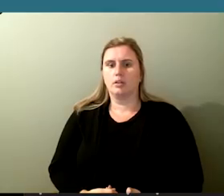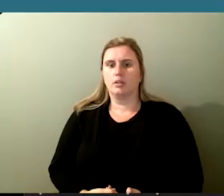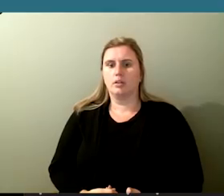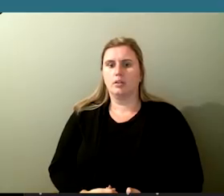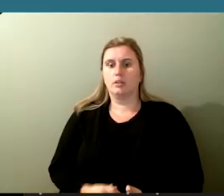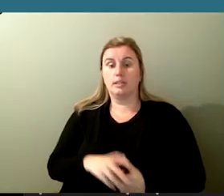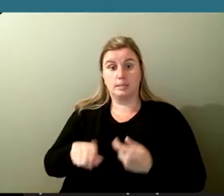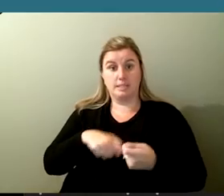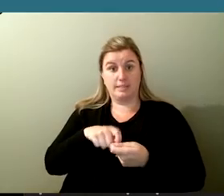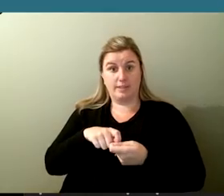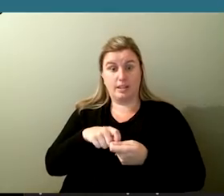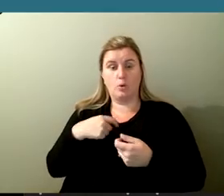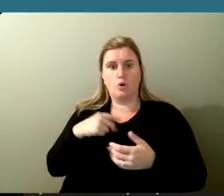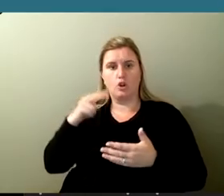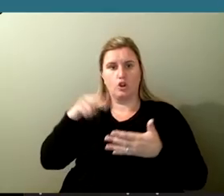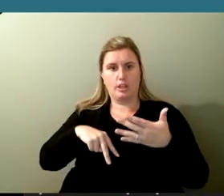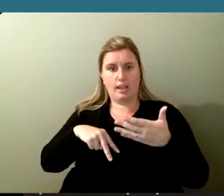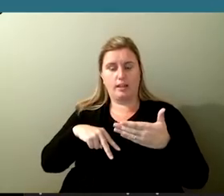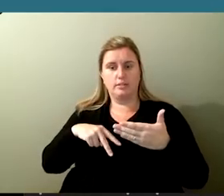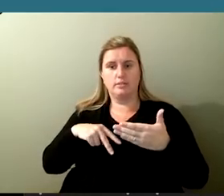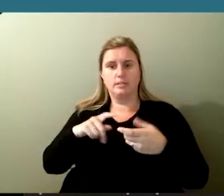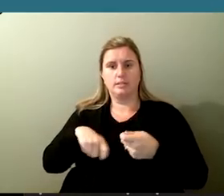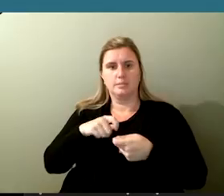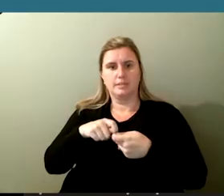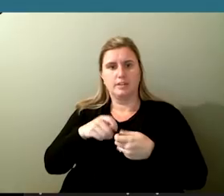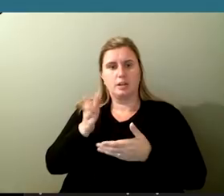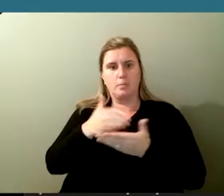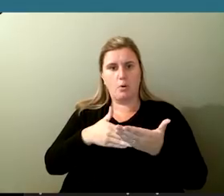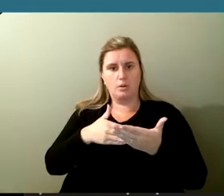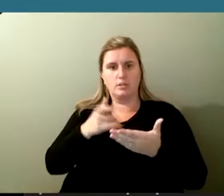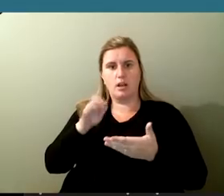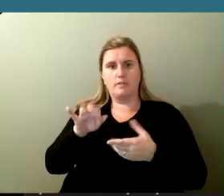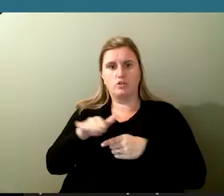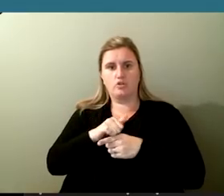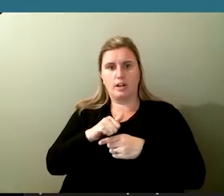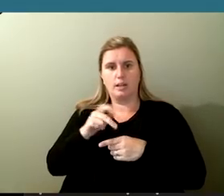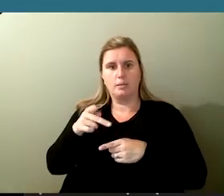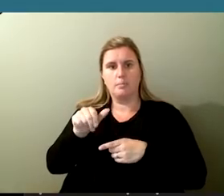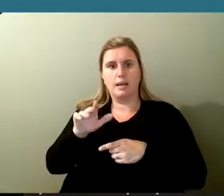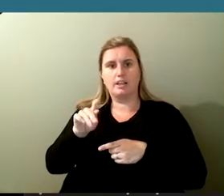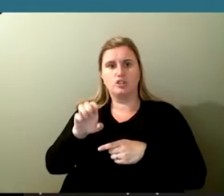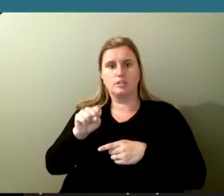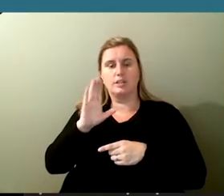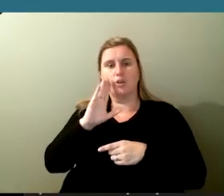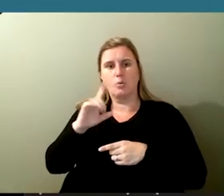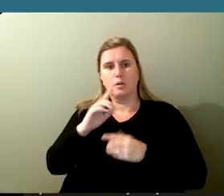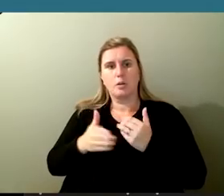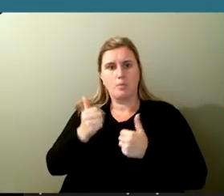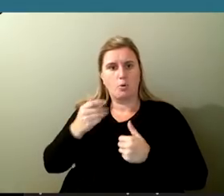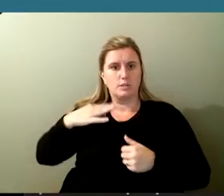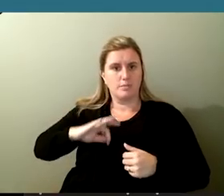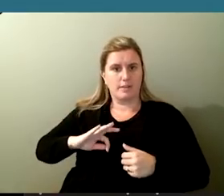So specifically, we're looking at specific components of training packages that are going to be most